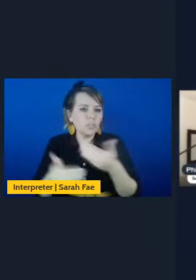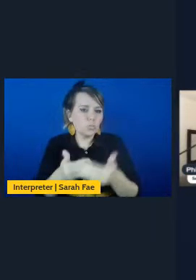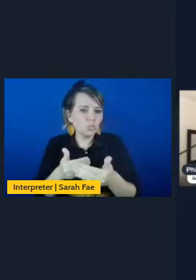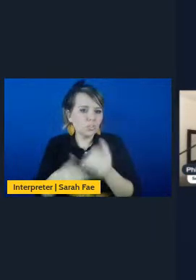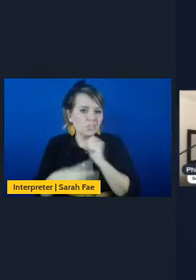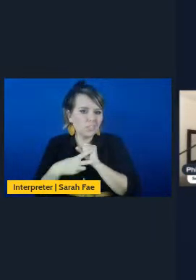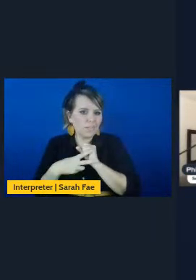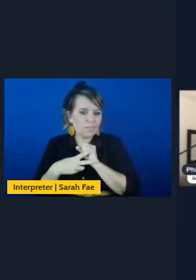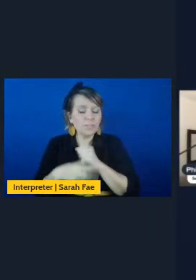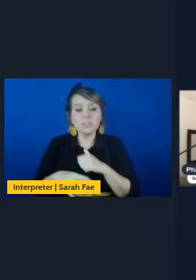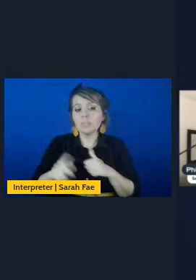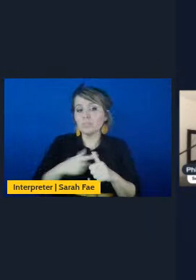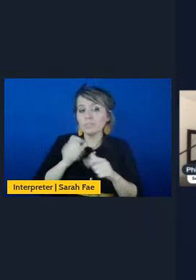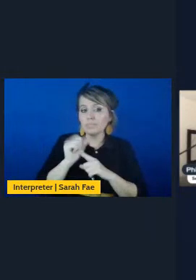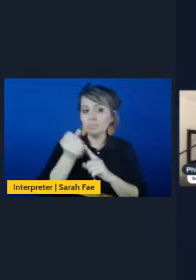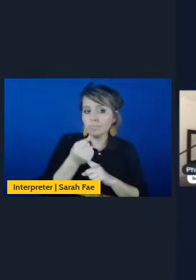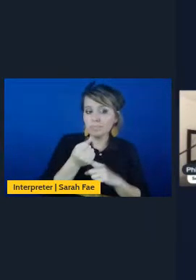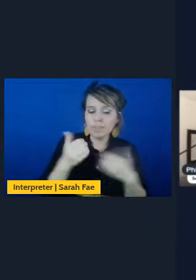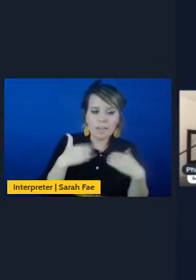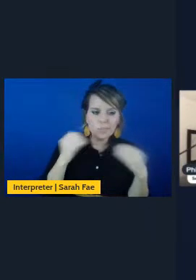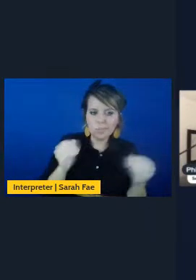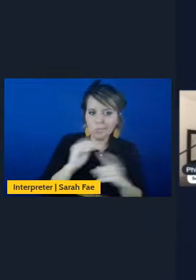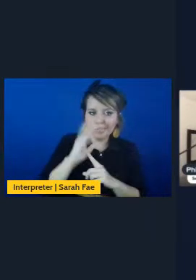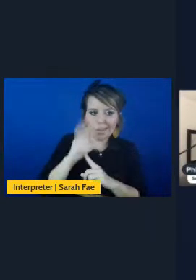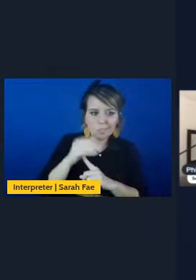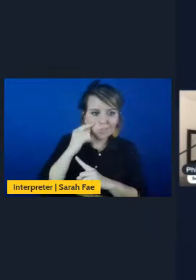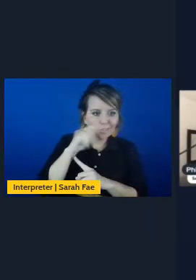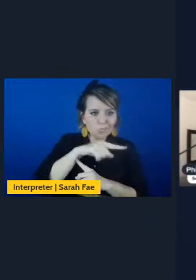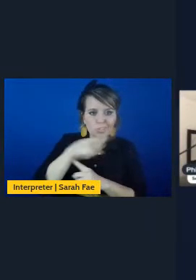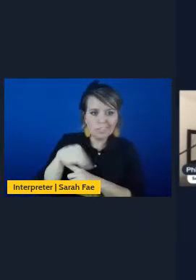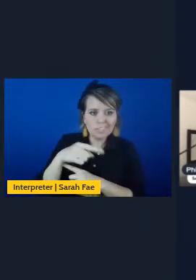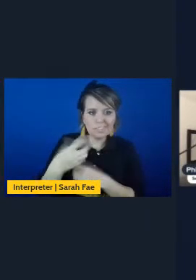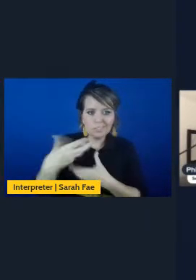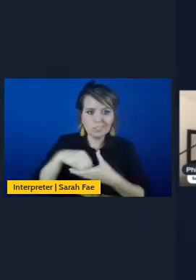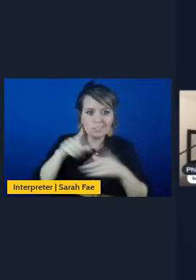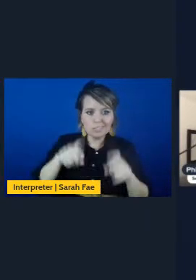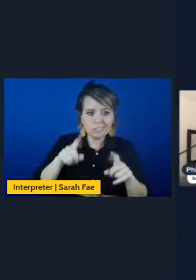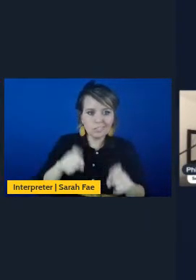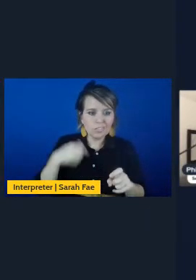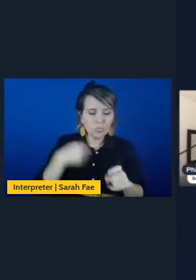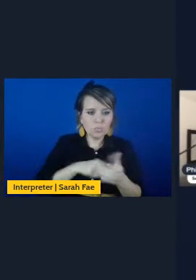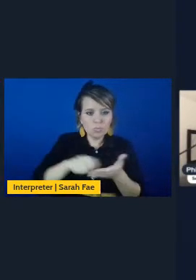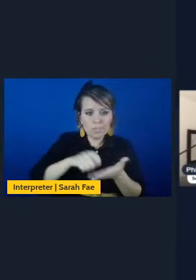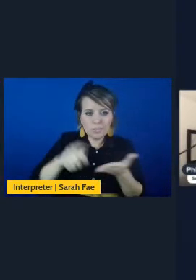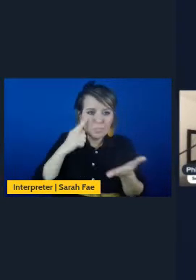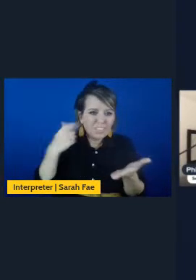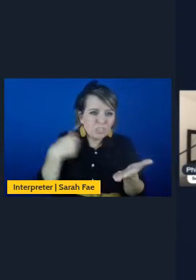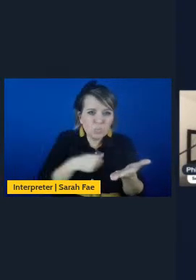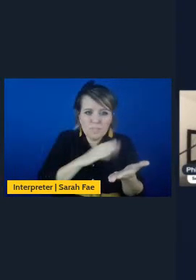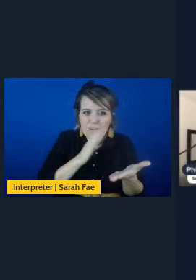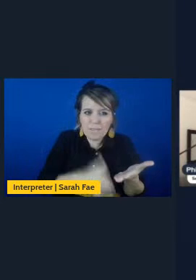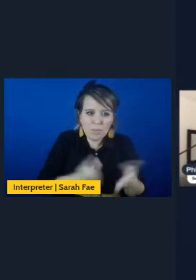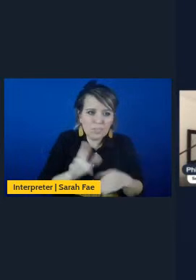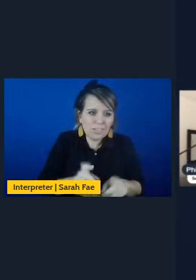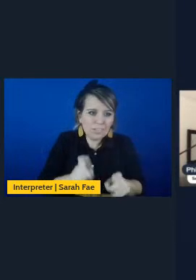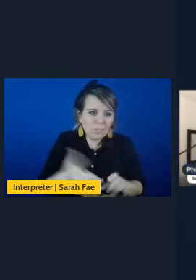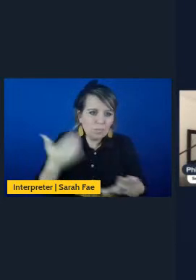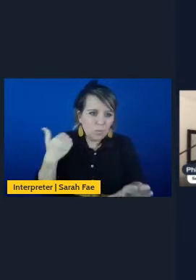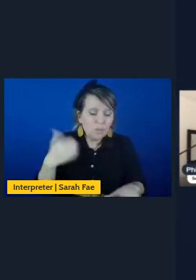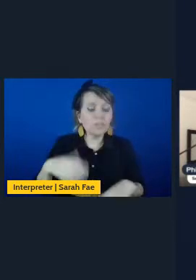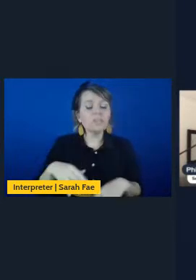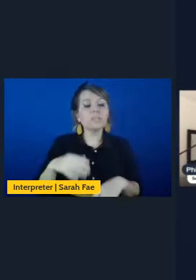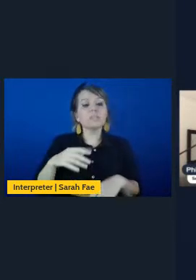out, there were no snapshots for these integration tests that we had written. So when you ran the